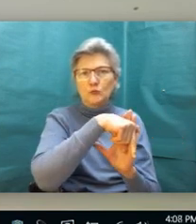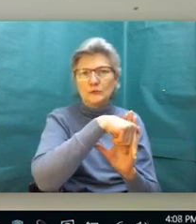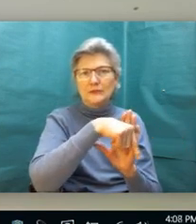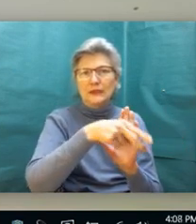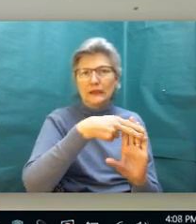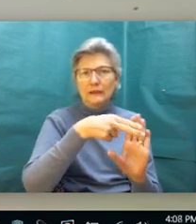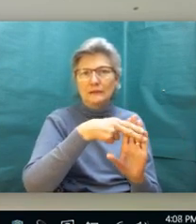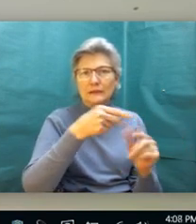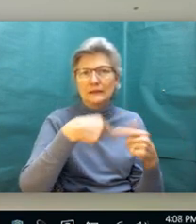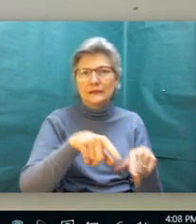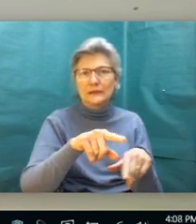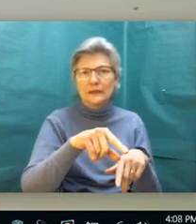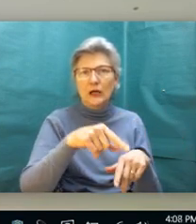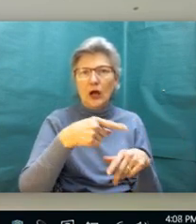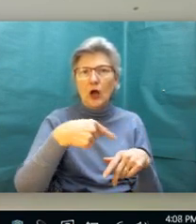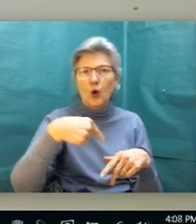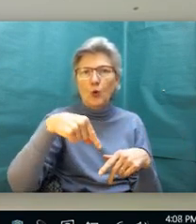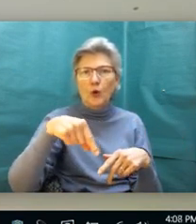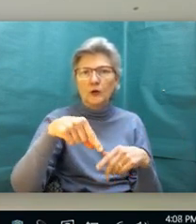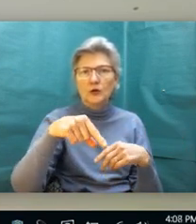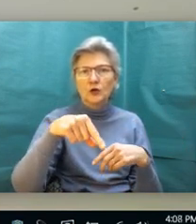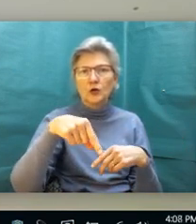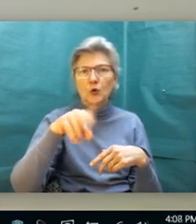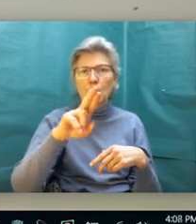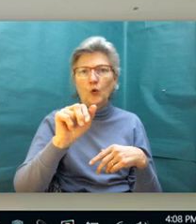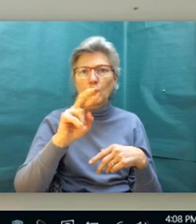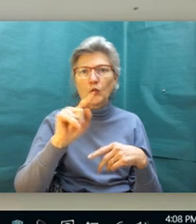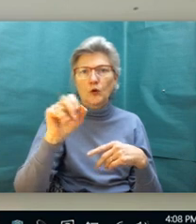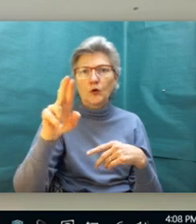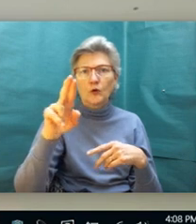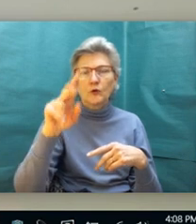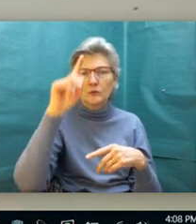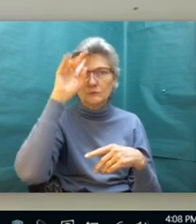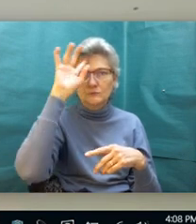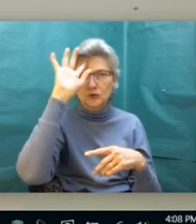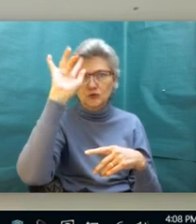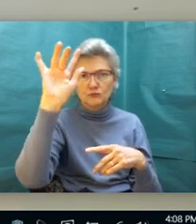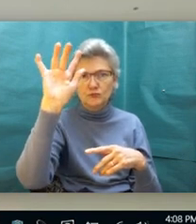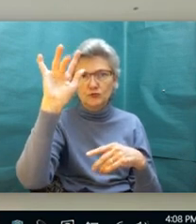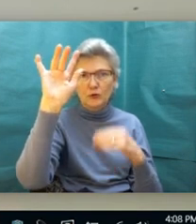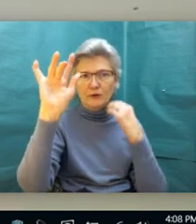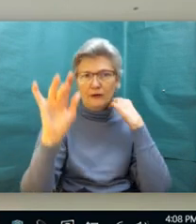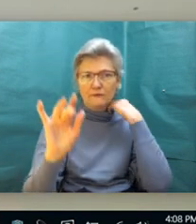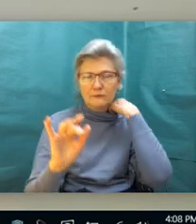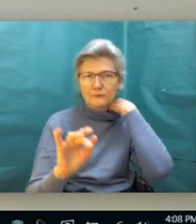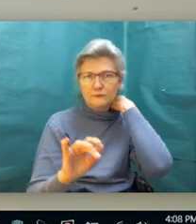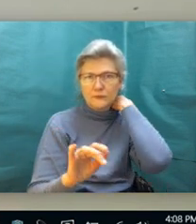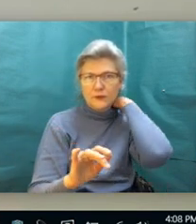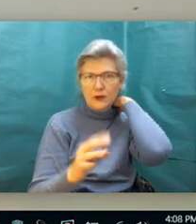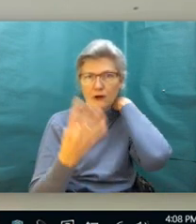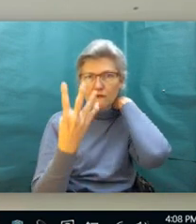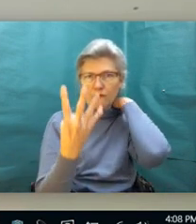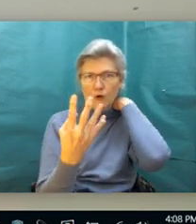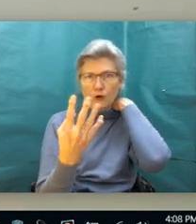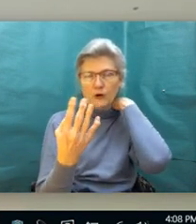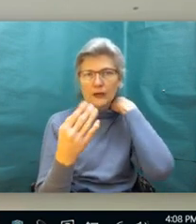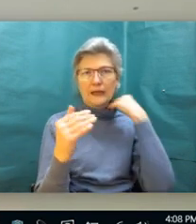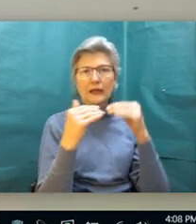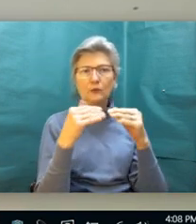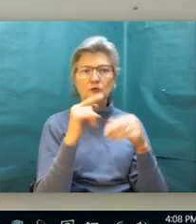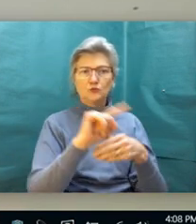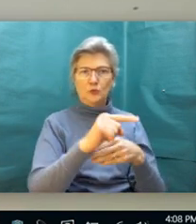So I have 4 quarters here, which I know equals $1. I know that 1 quarter